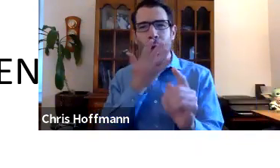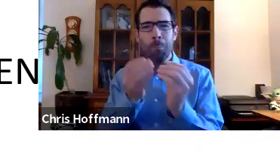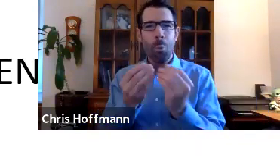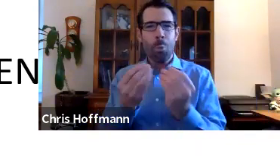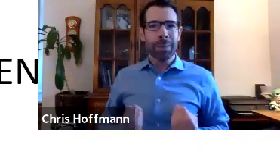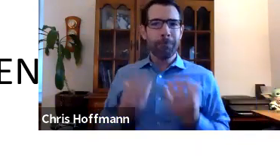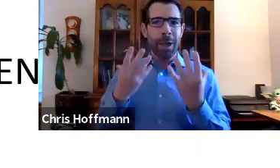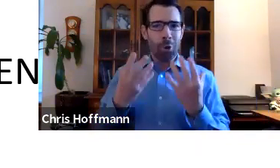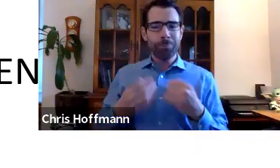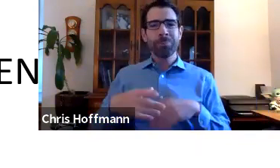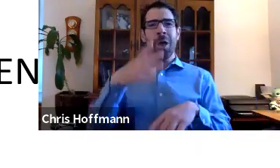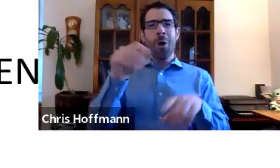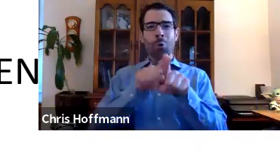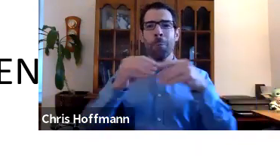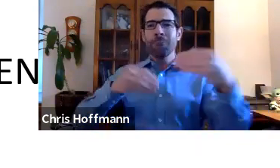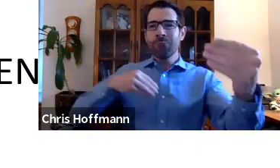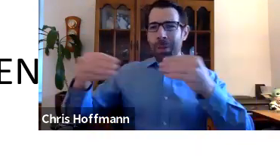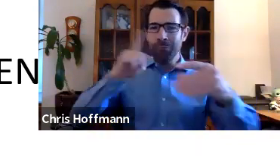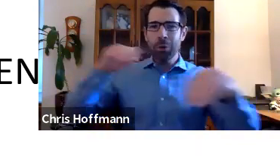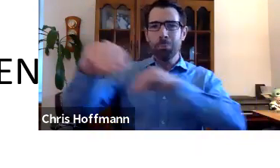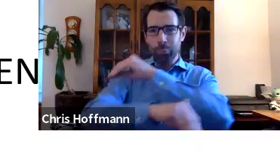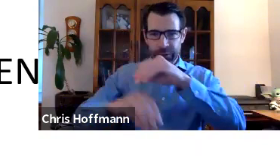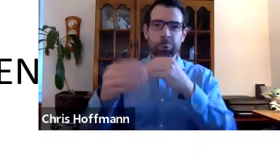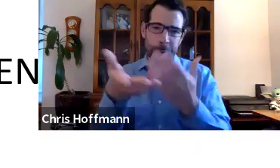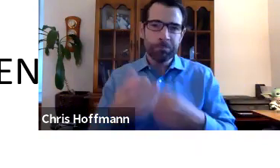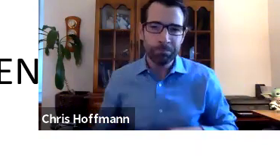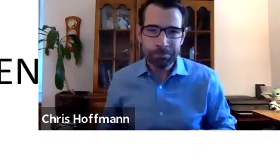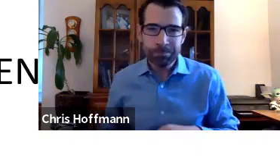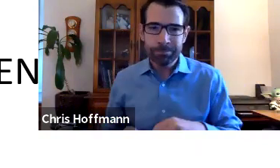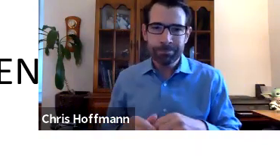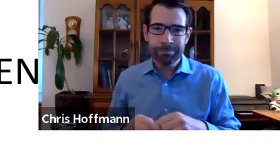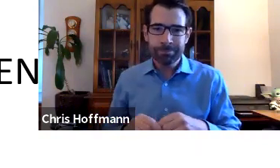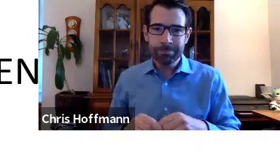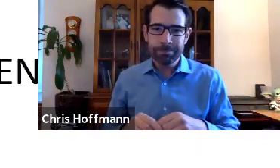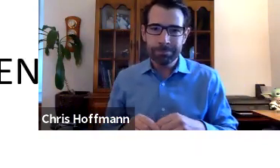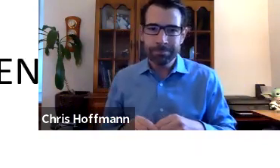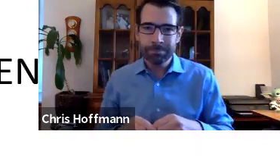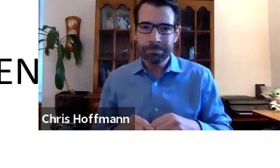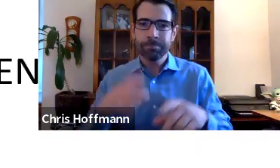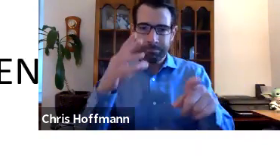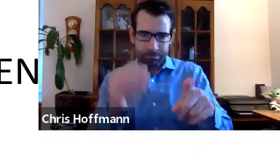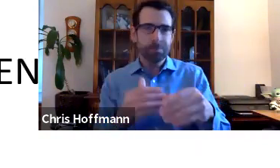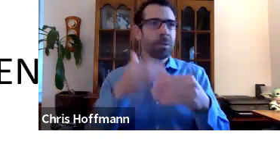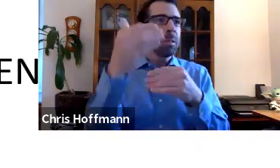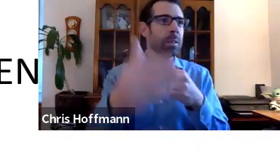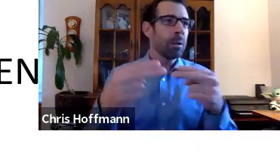that same space is much more brightly lit and much more respective of ASL vibrancy.